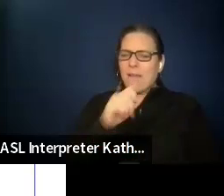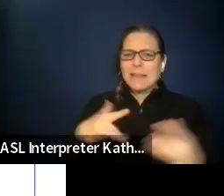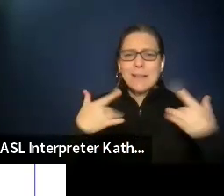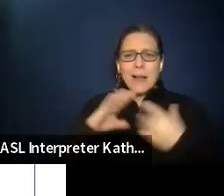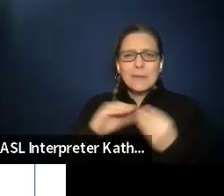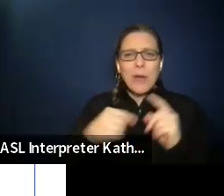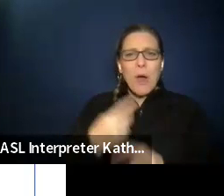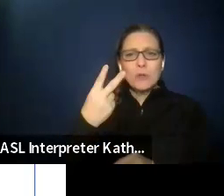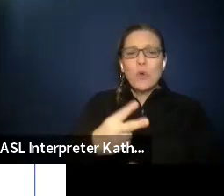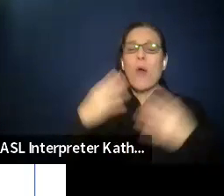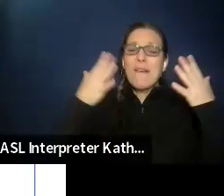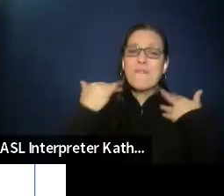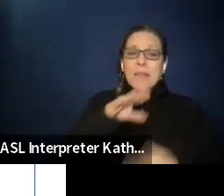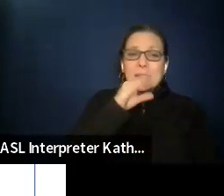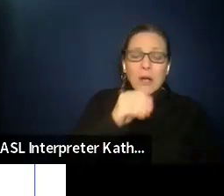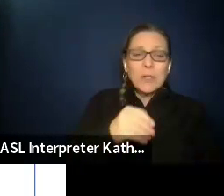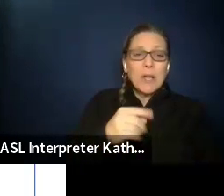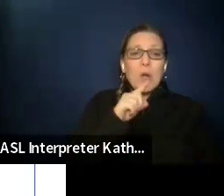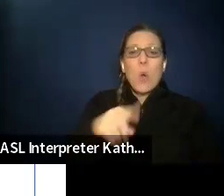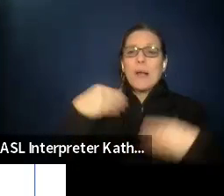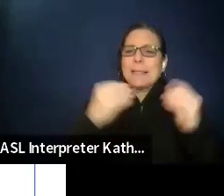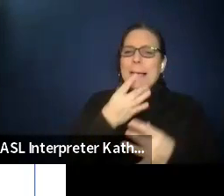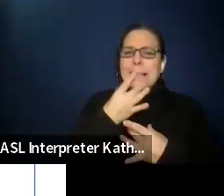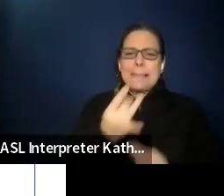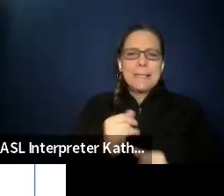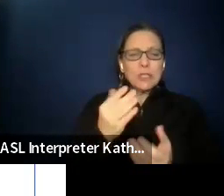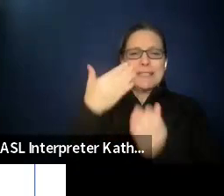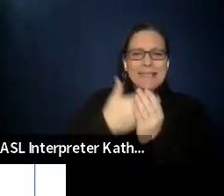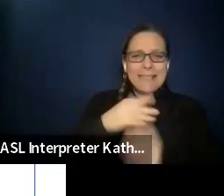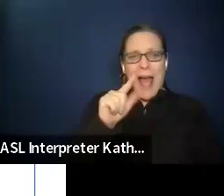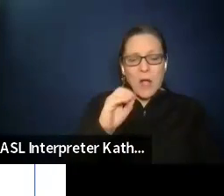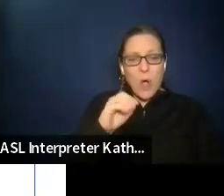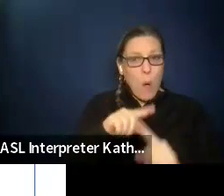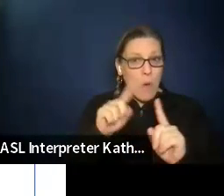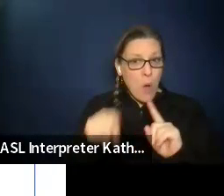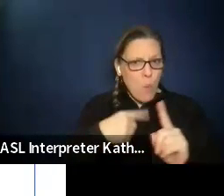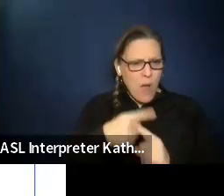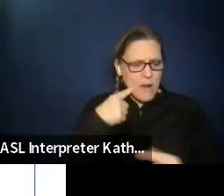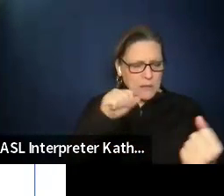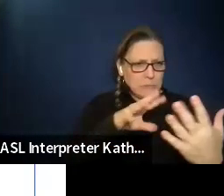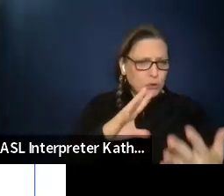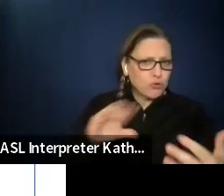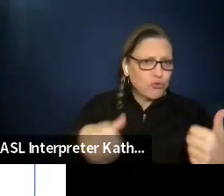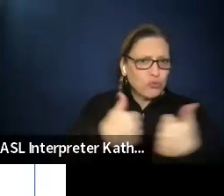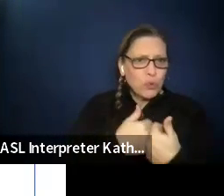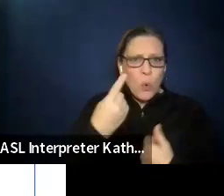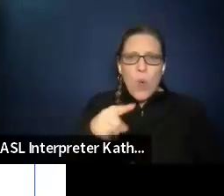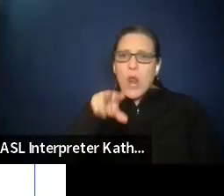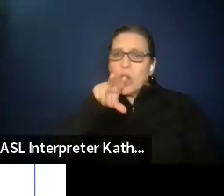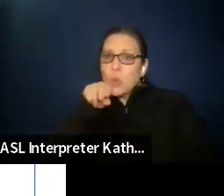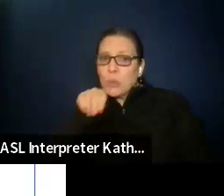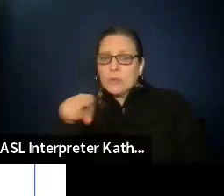about two friendly ducks who sell delicious tacos. But when they face a challenge, when a clever goose takes over their